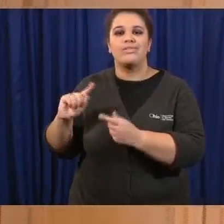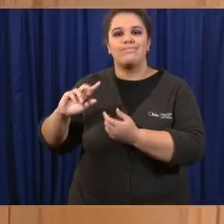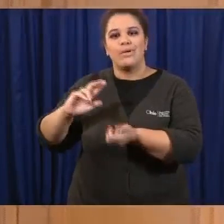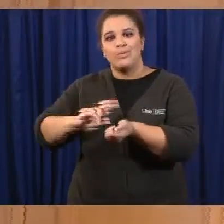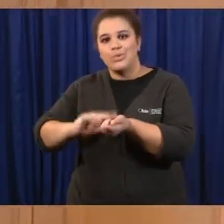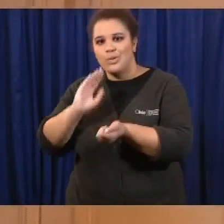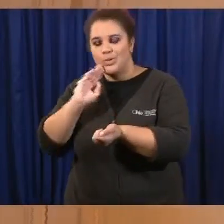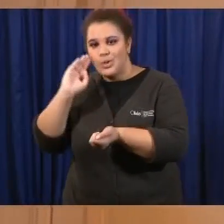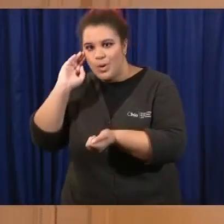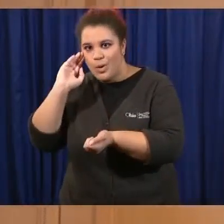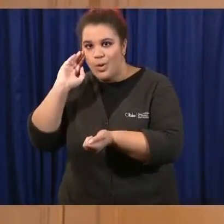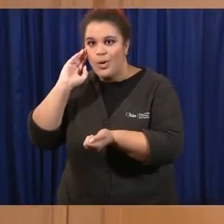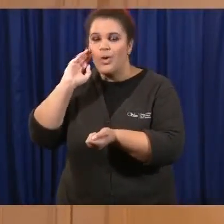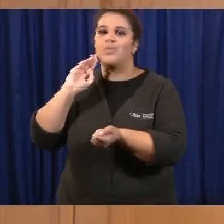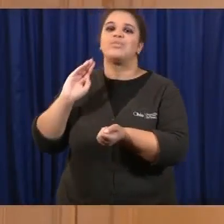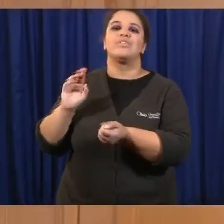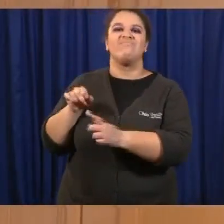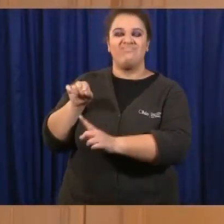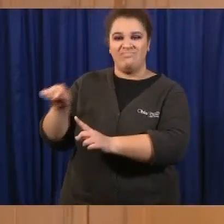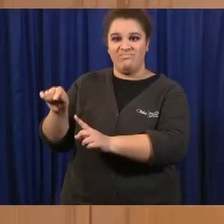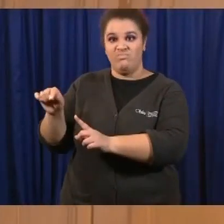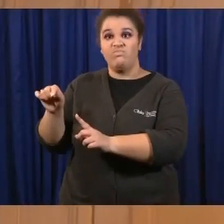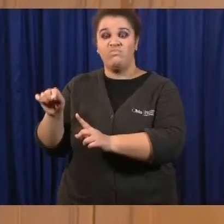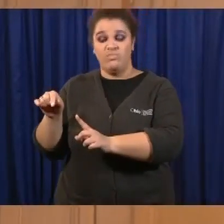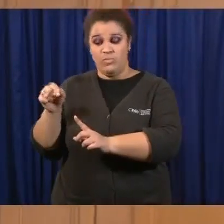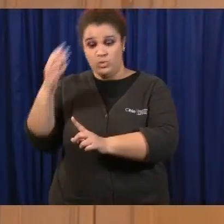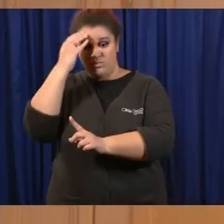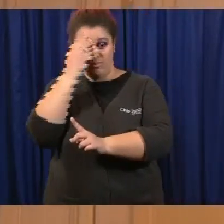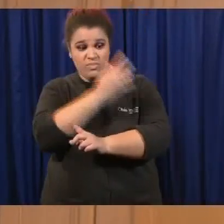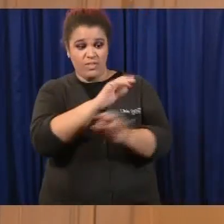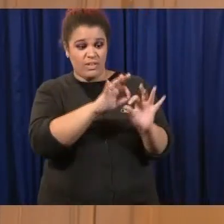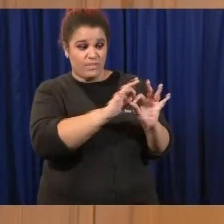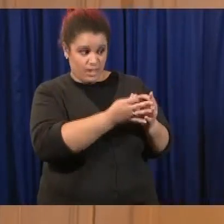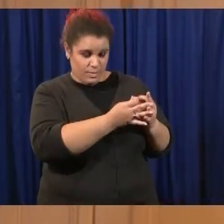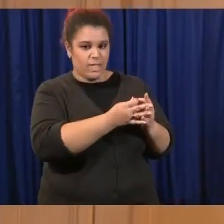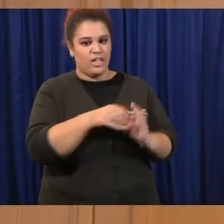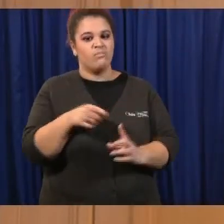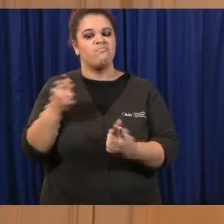family members of nursing home patients where COVID cases occur,